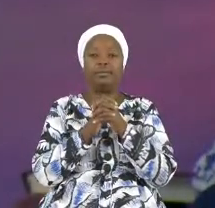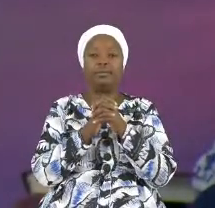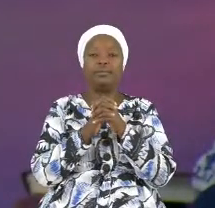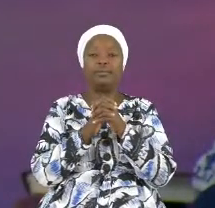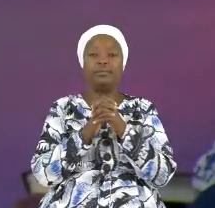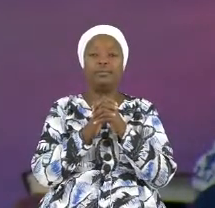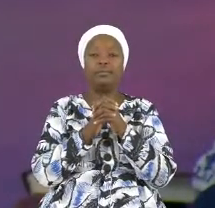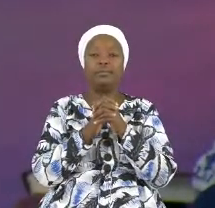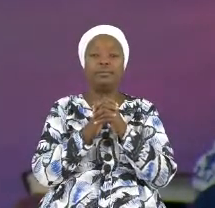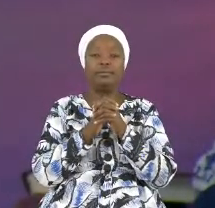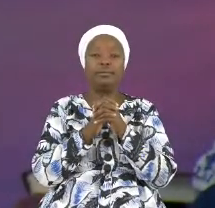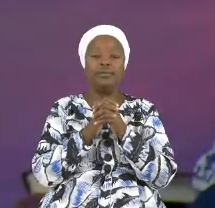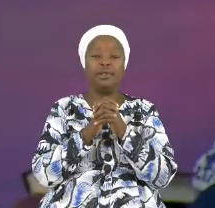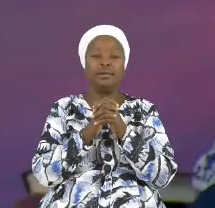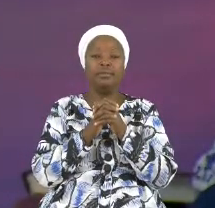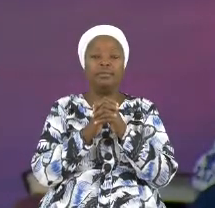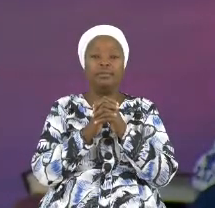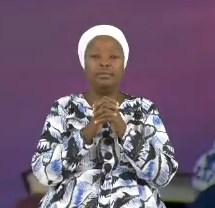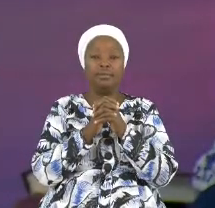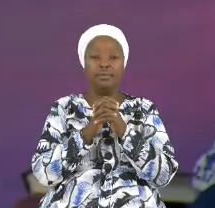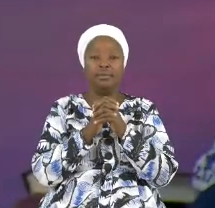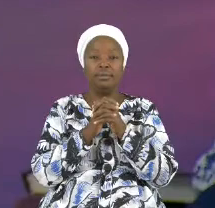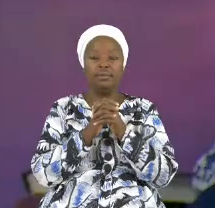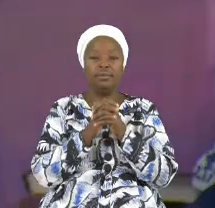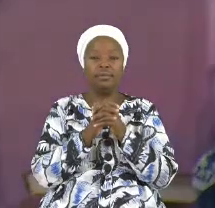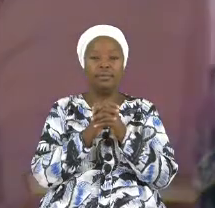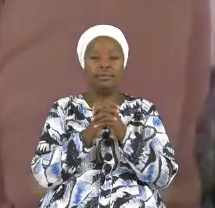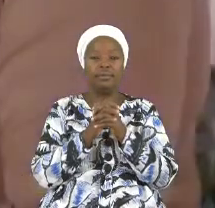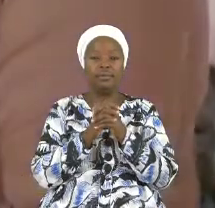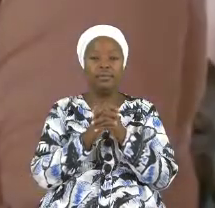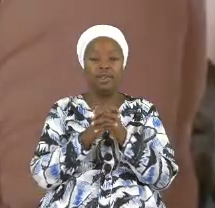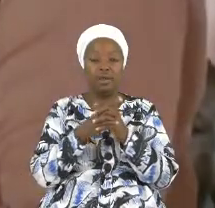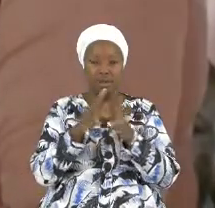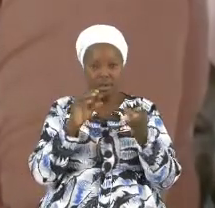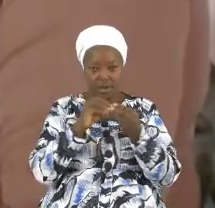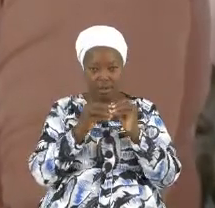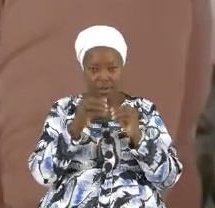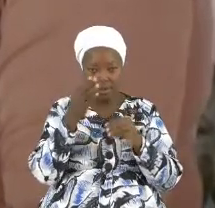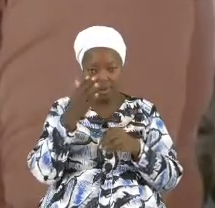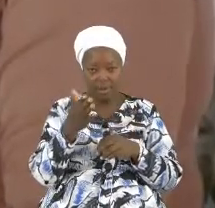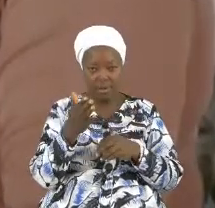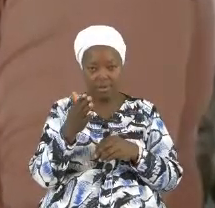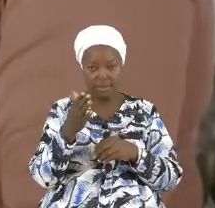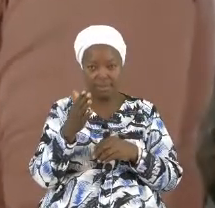Fill the number you are seeing there, click to it.